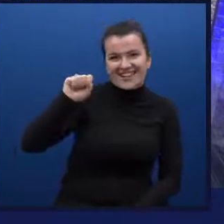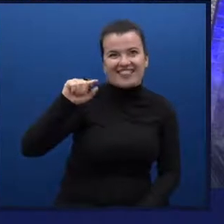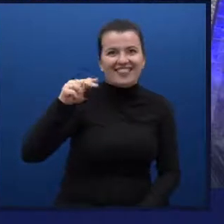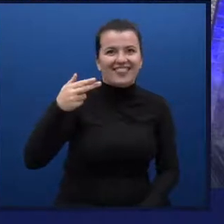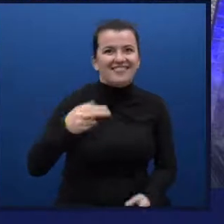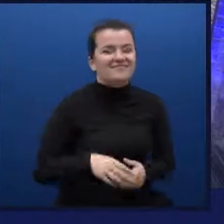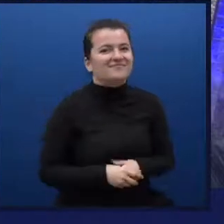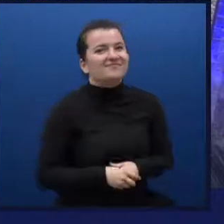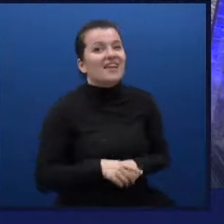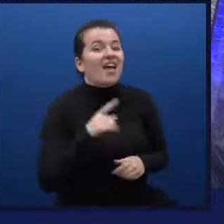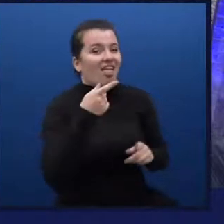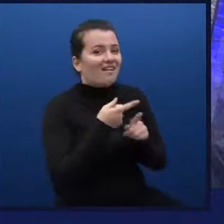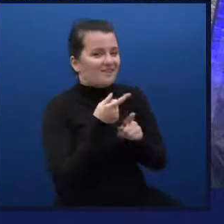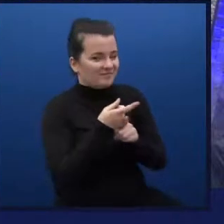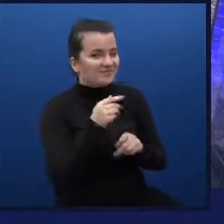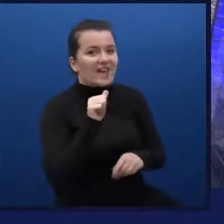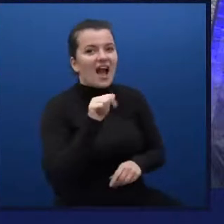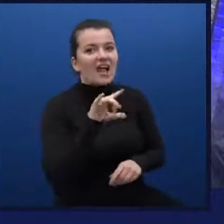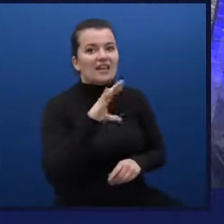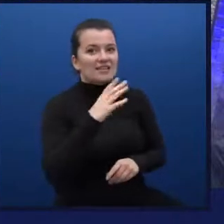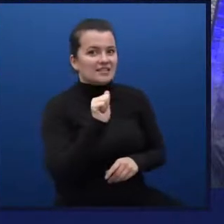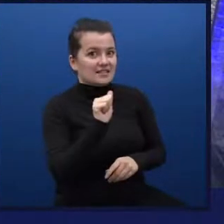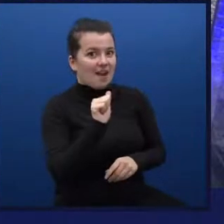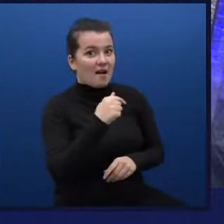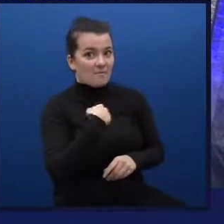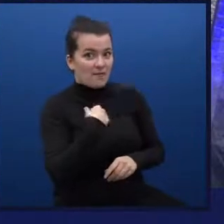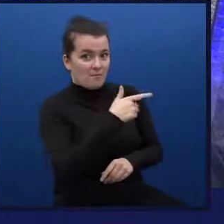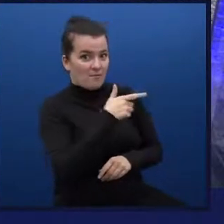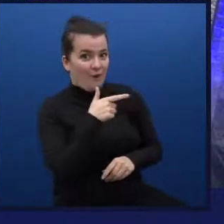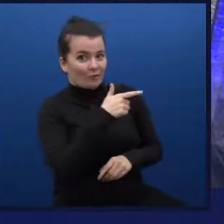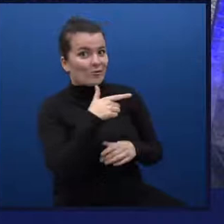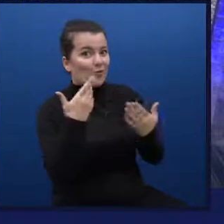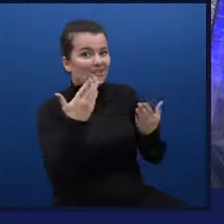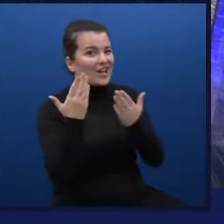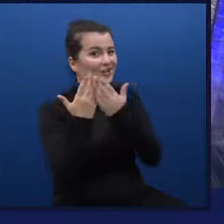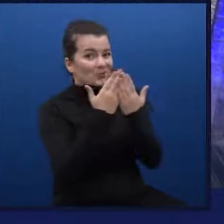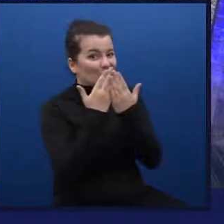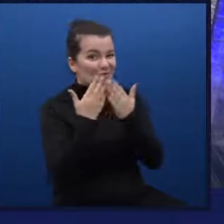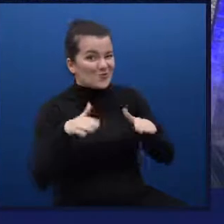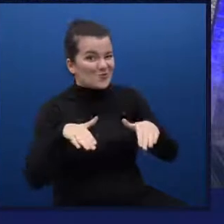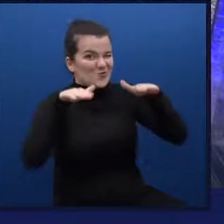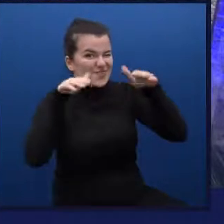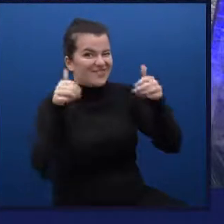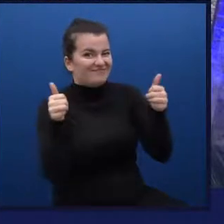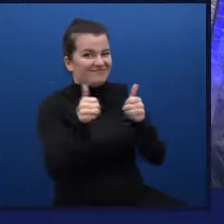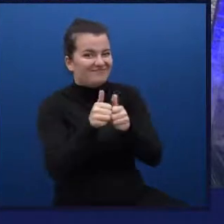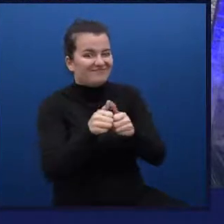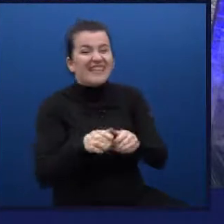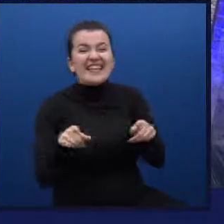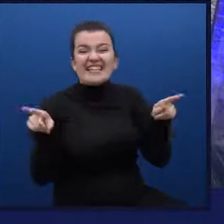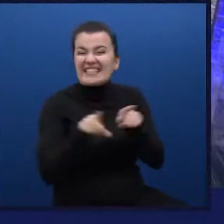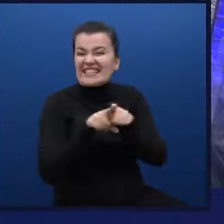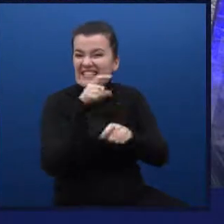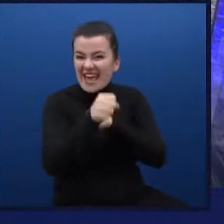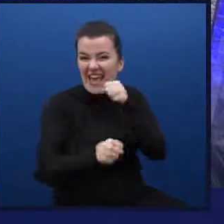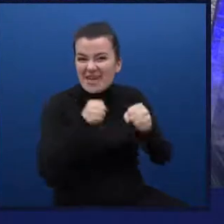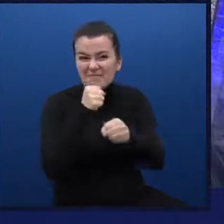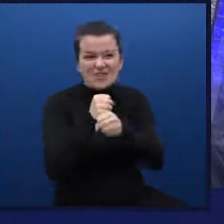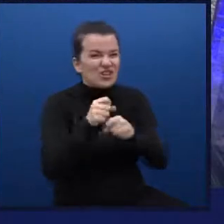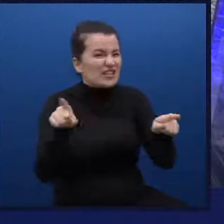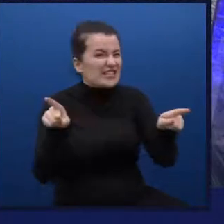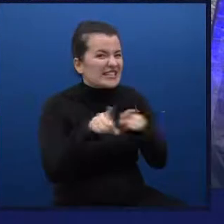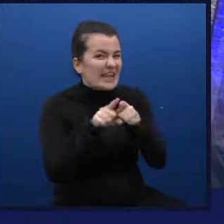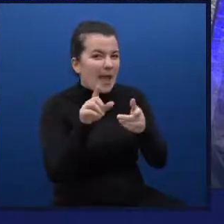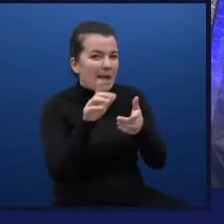Fun fact. Alicia and I went to school together. Really? Yes. Graduated the same year from the same